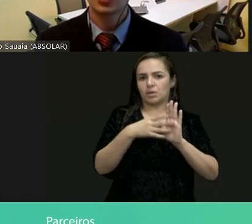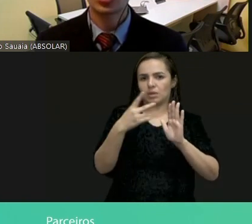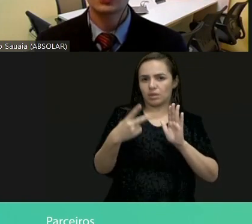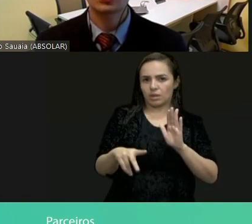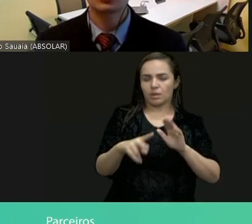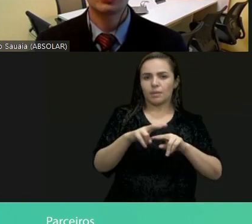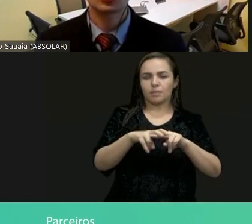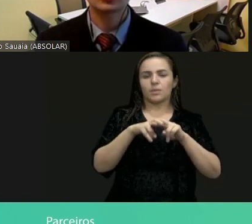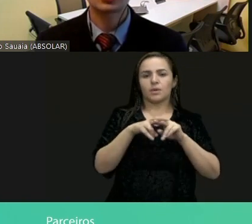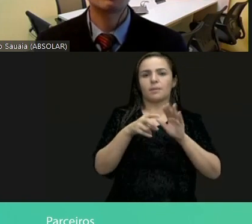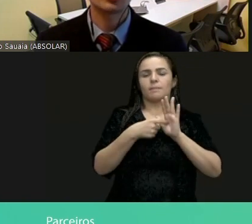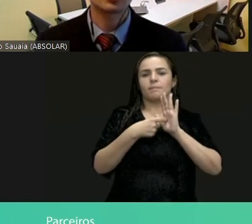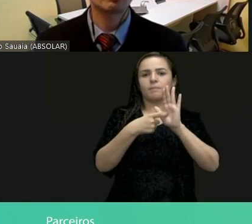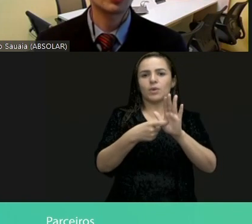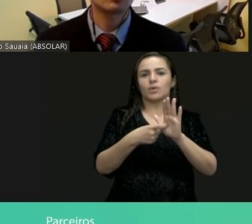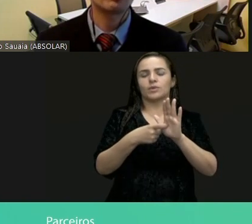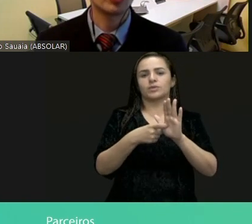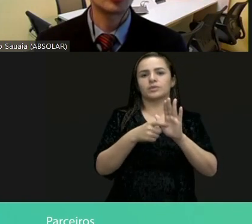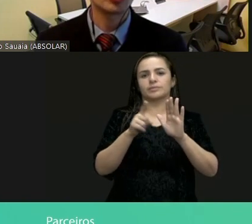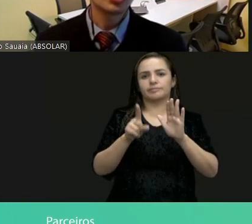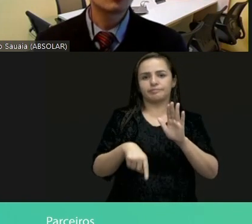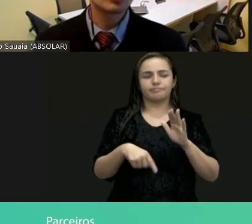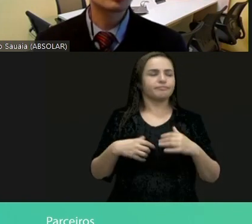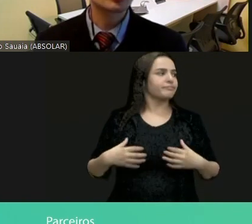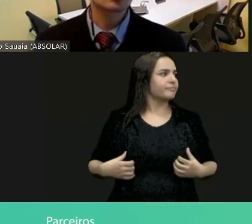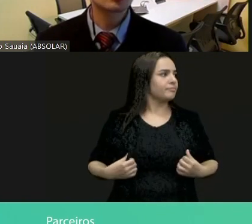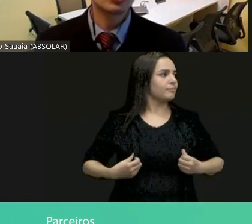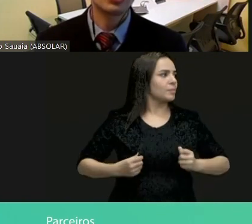And so that's why it's important.